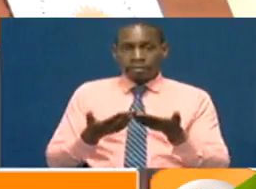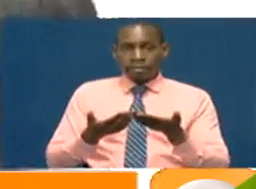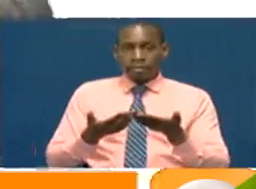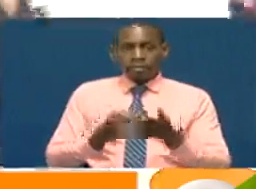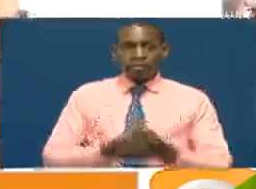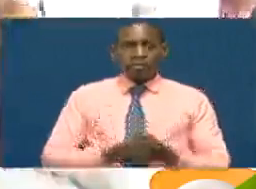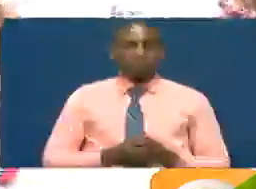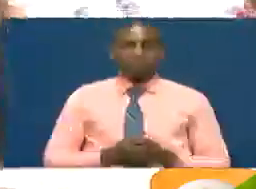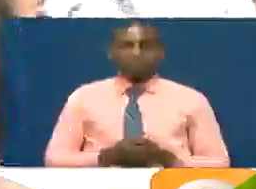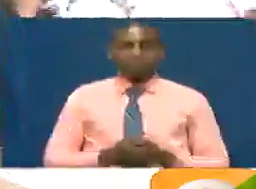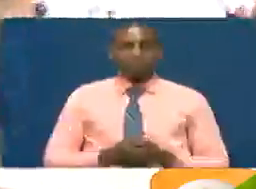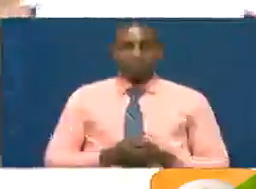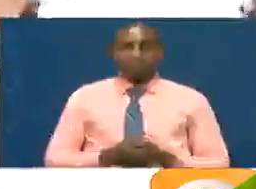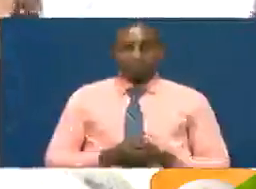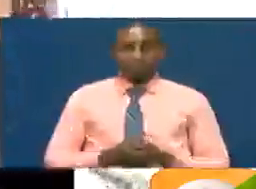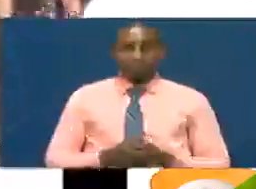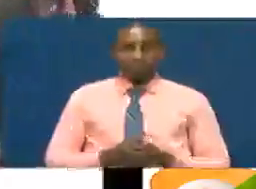nisaidieni.